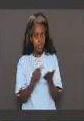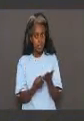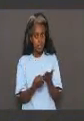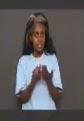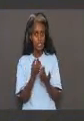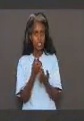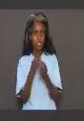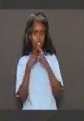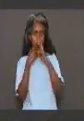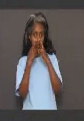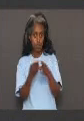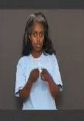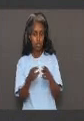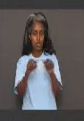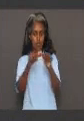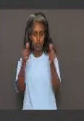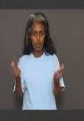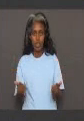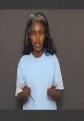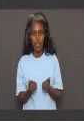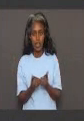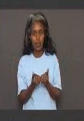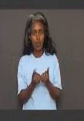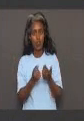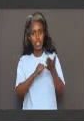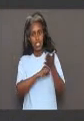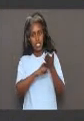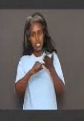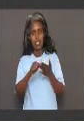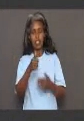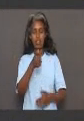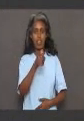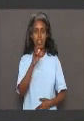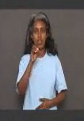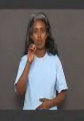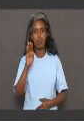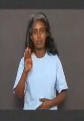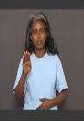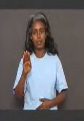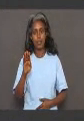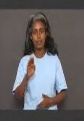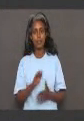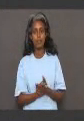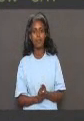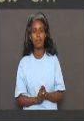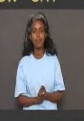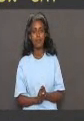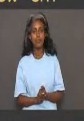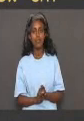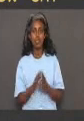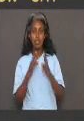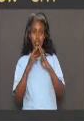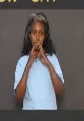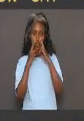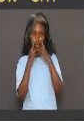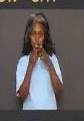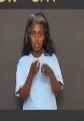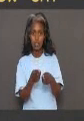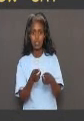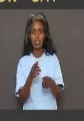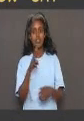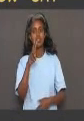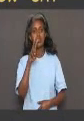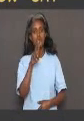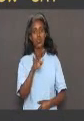Here is the solution for the area of sector AOB.